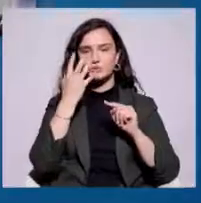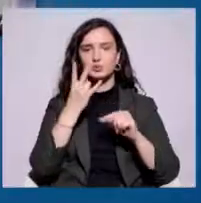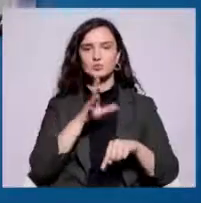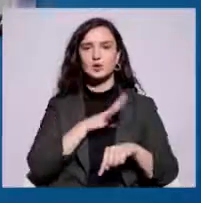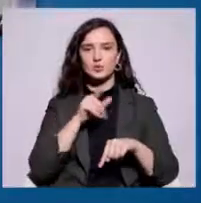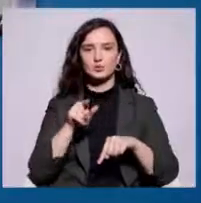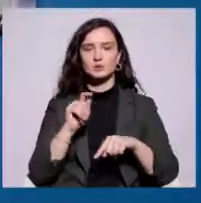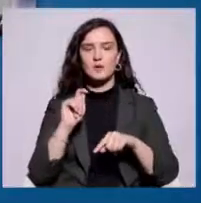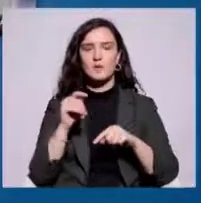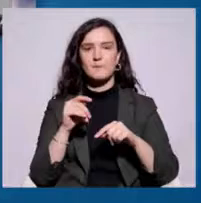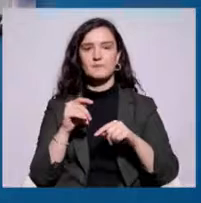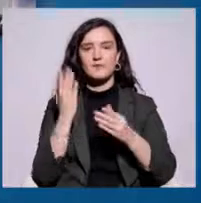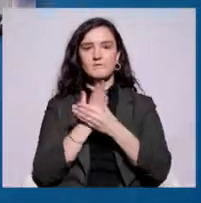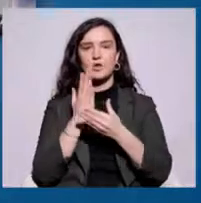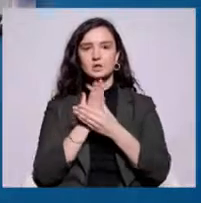be folder.